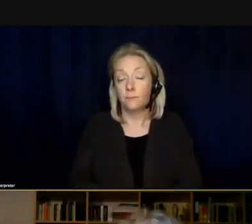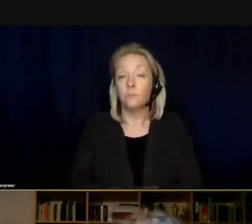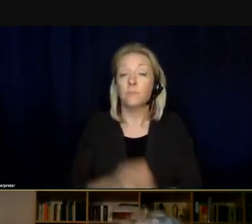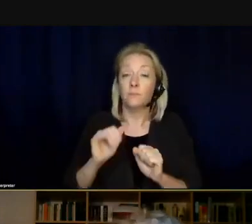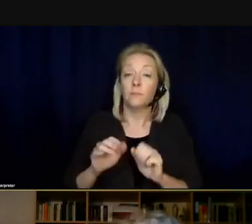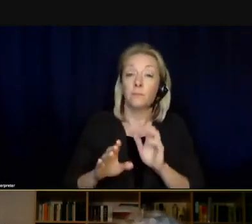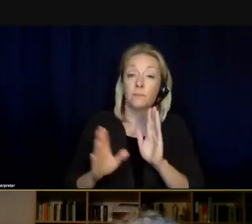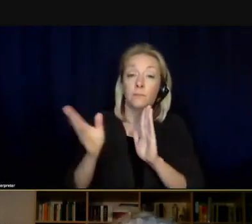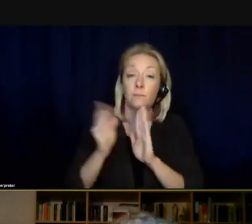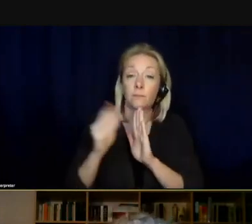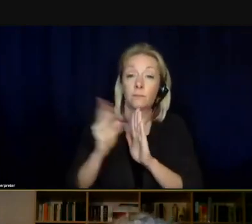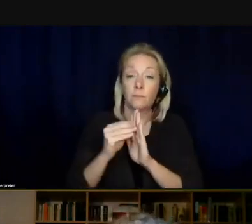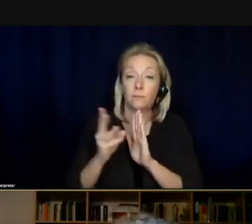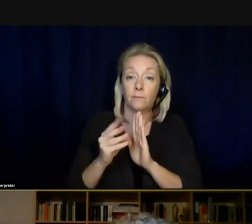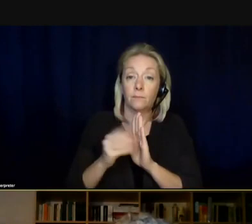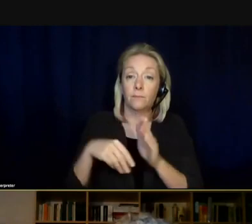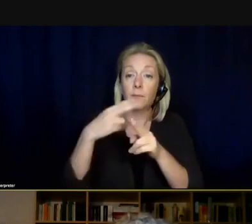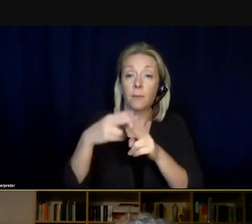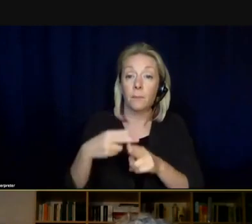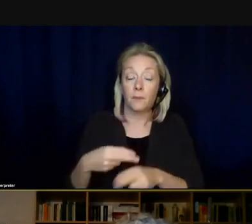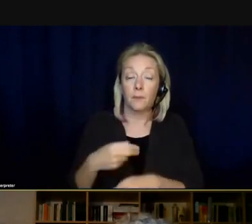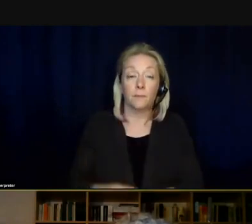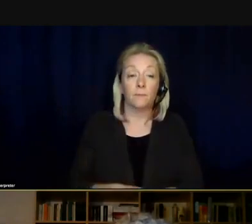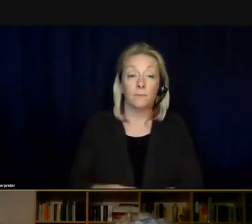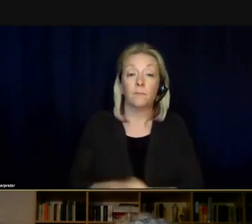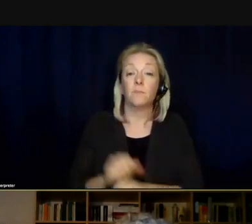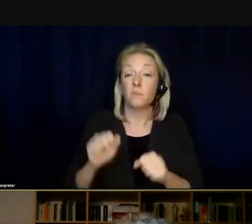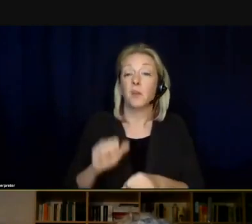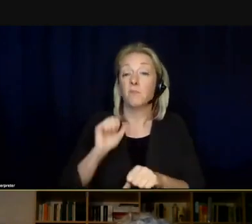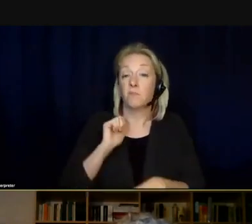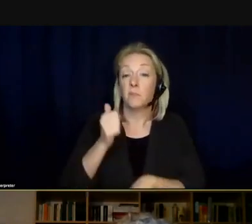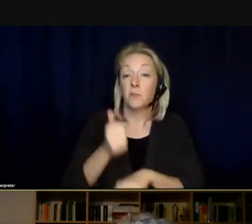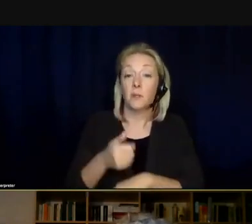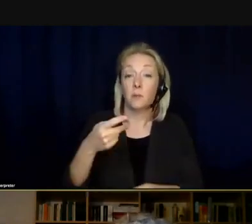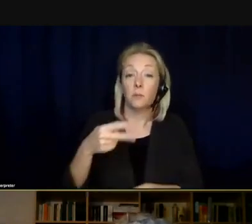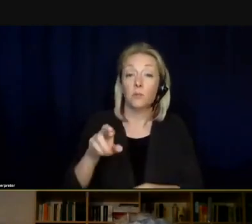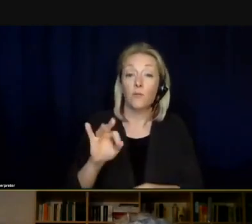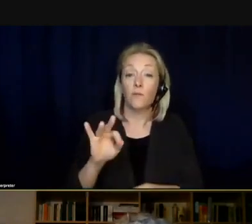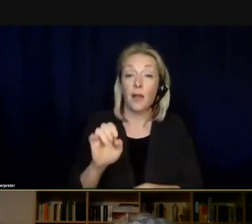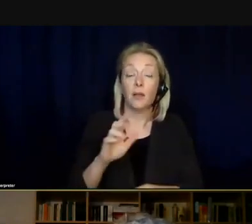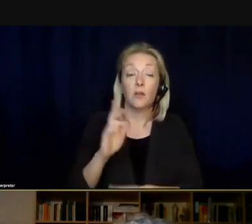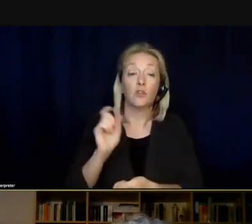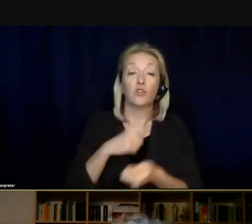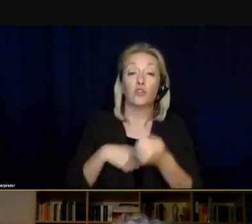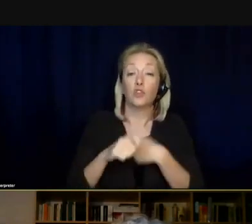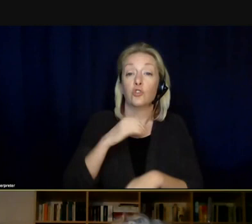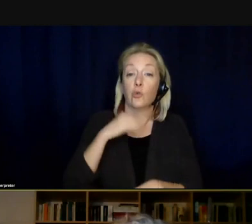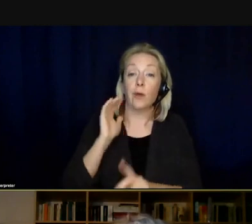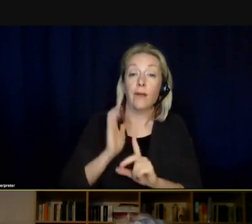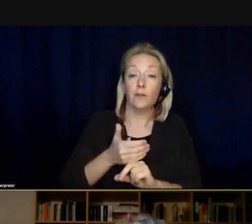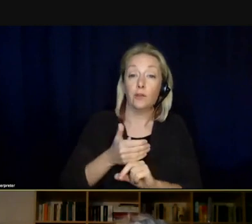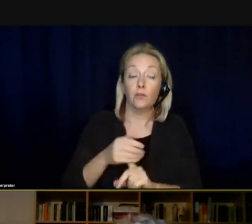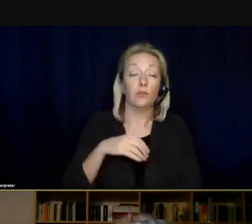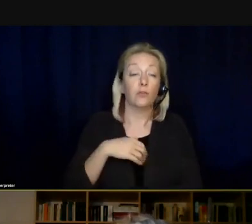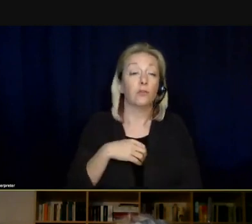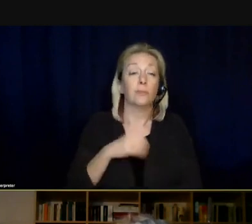your colleagues. And you can set up a profile, you can change your avatar here, you can put in